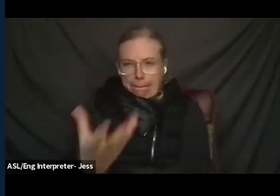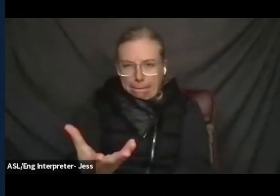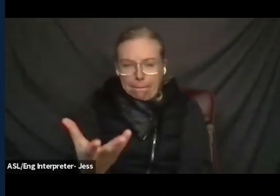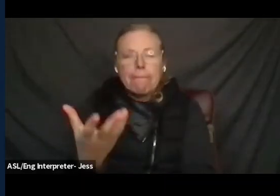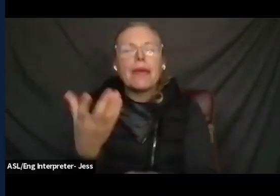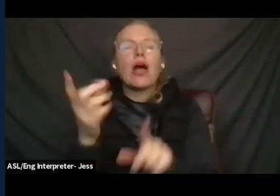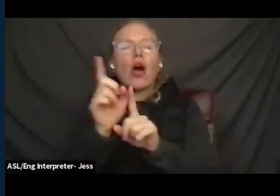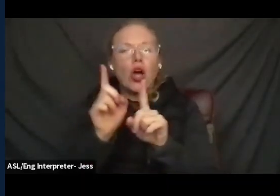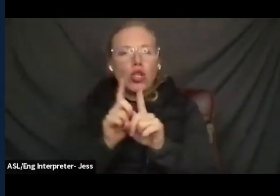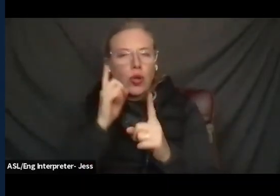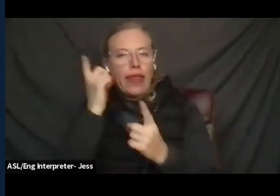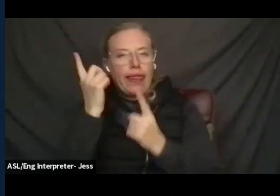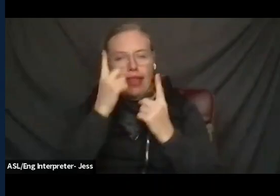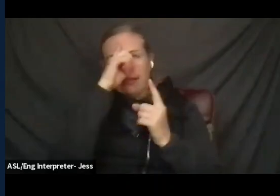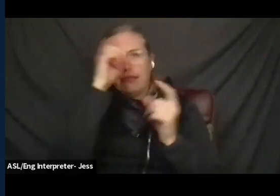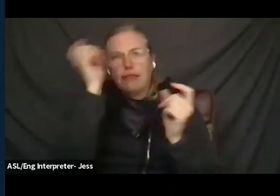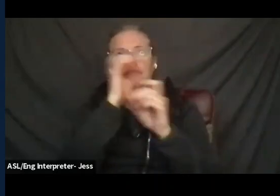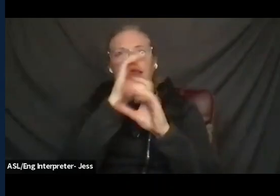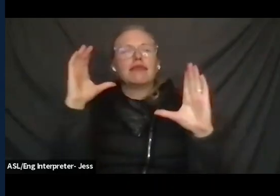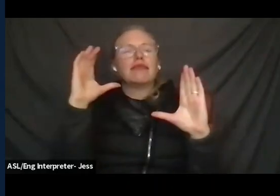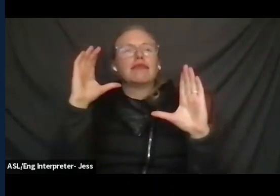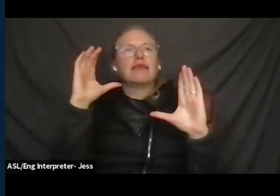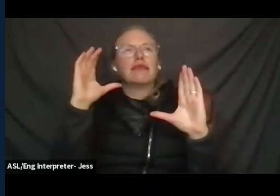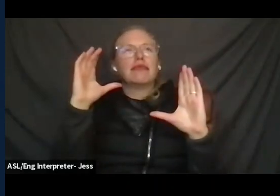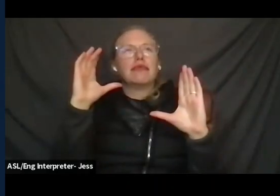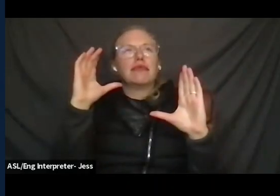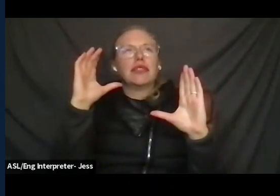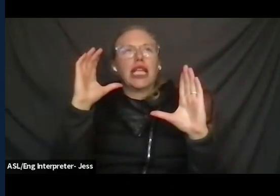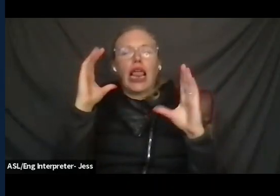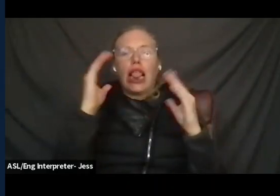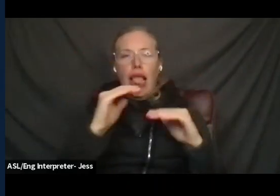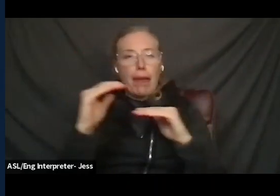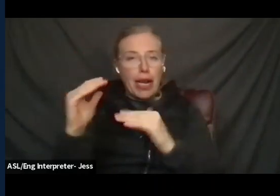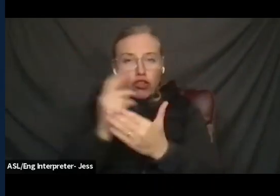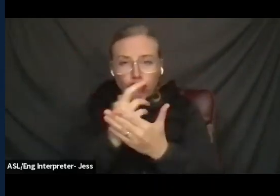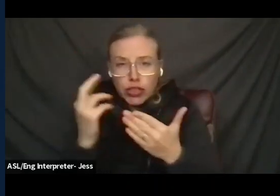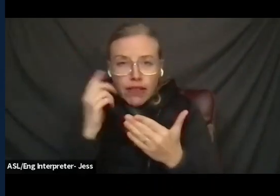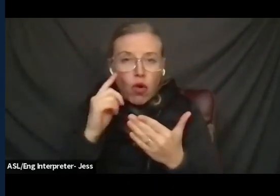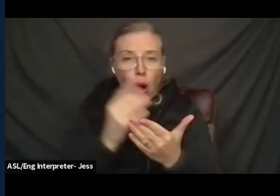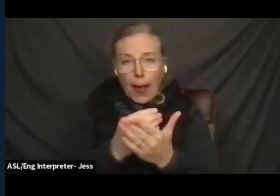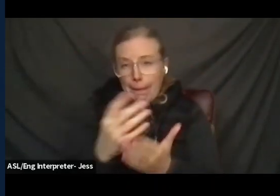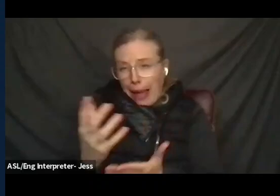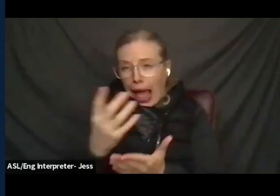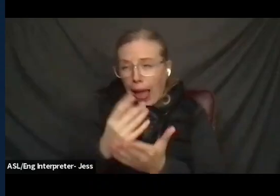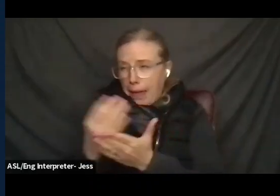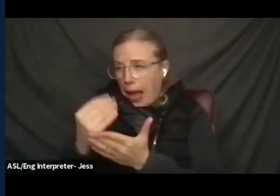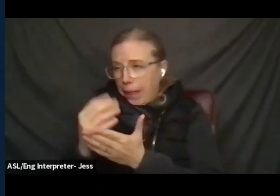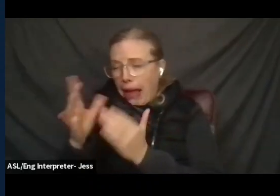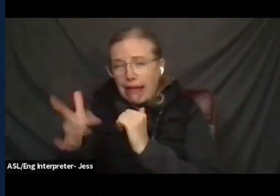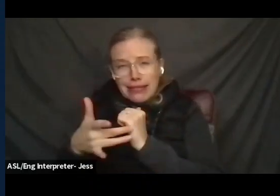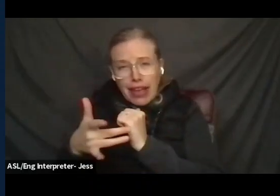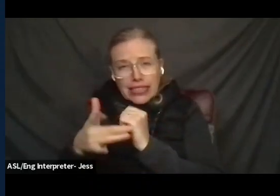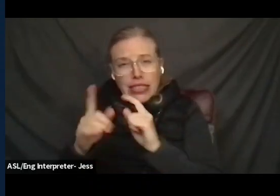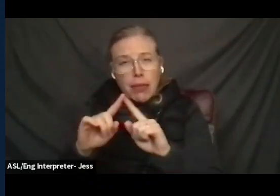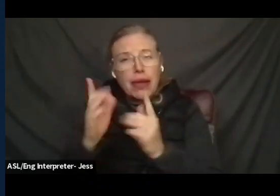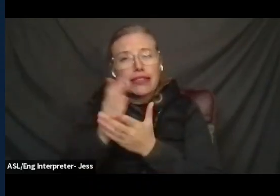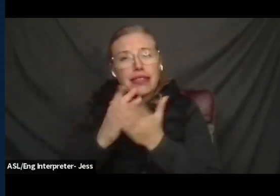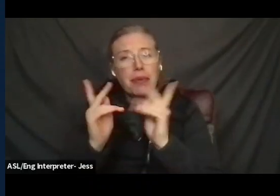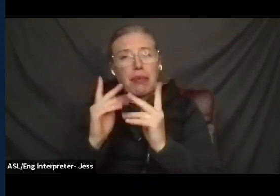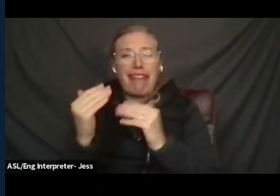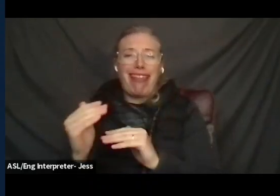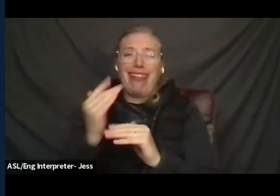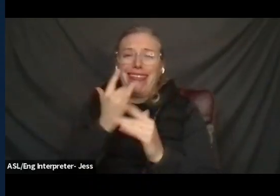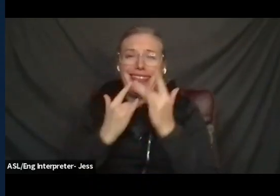And also thinking of it, not only are there limited resources for buying devices, but there's a lot of people have limited time